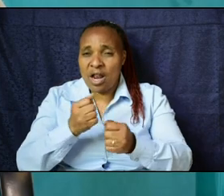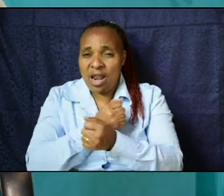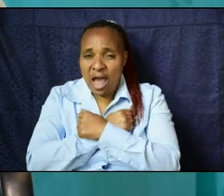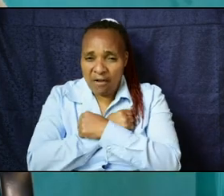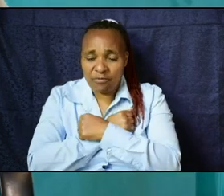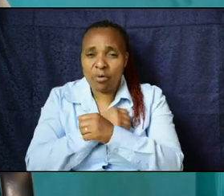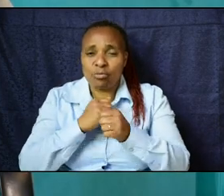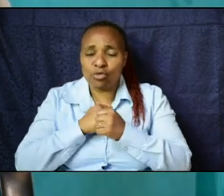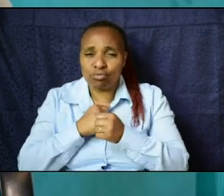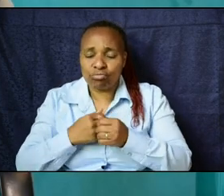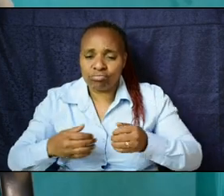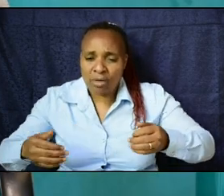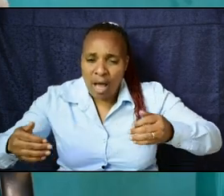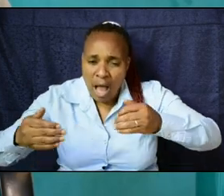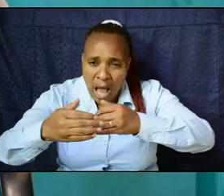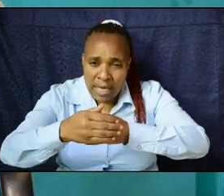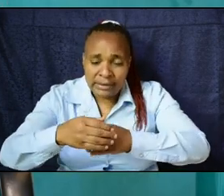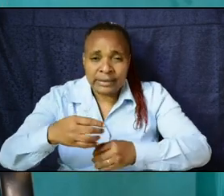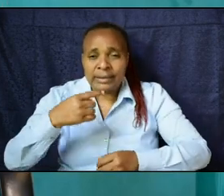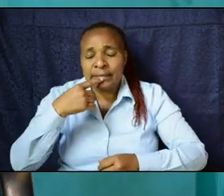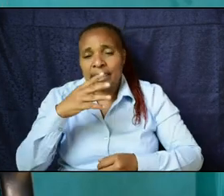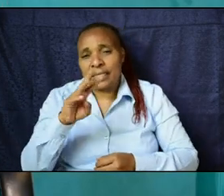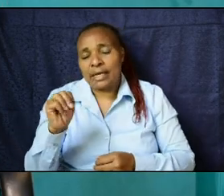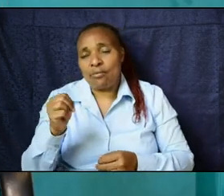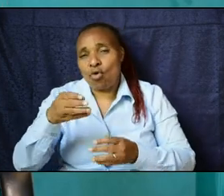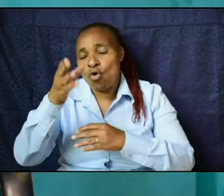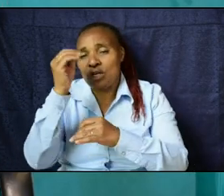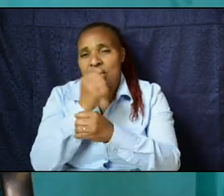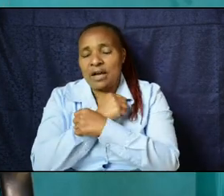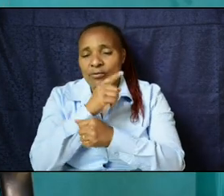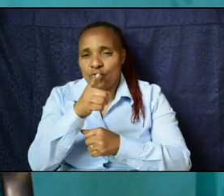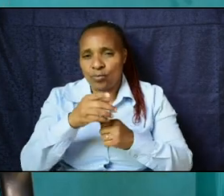my arms around them and just tell them God loves you.